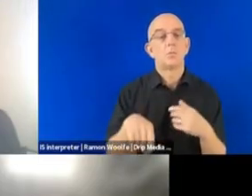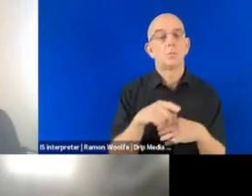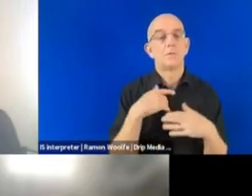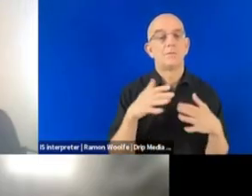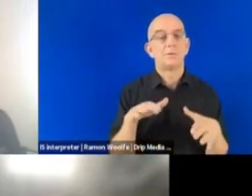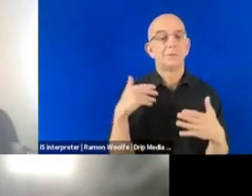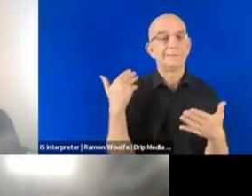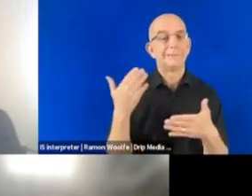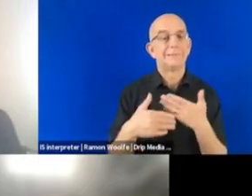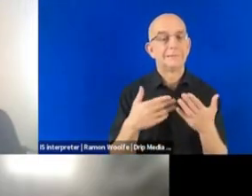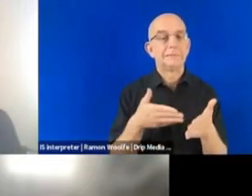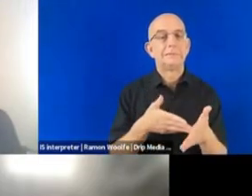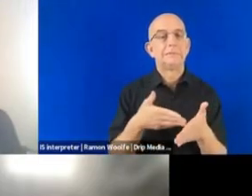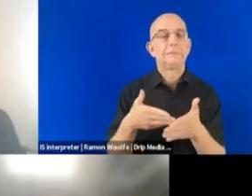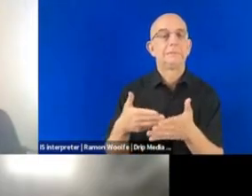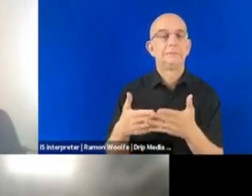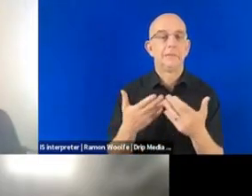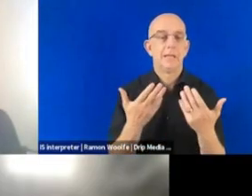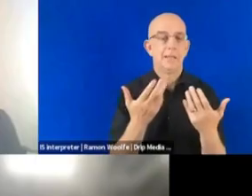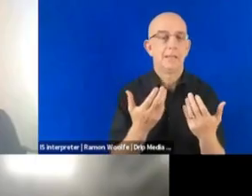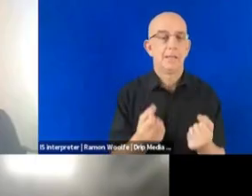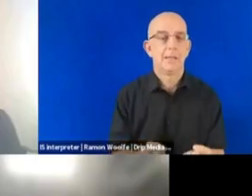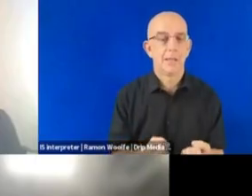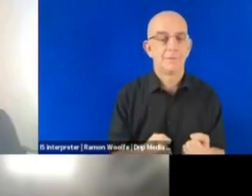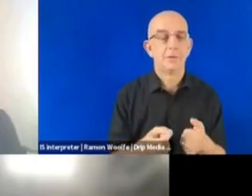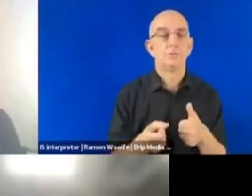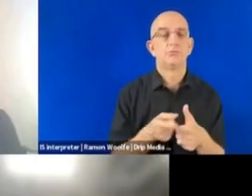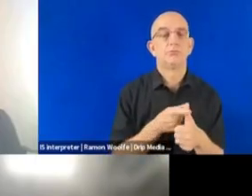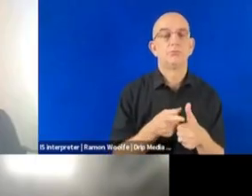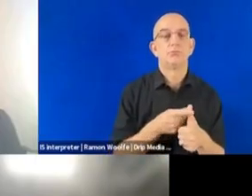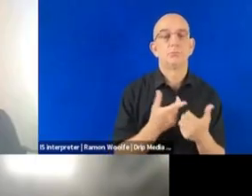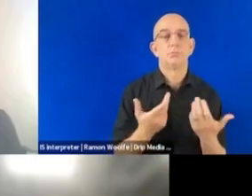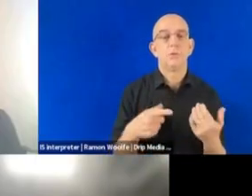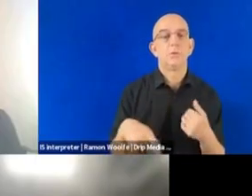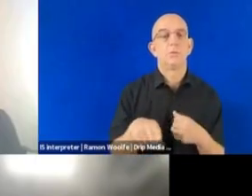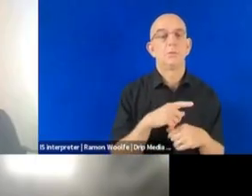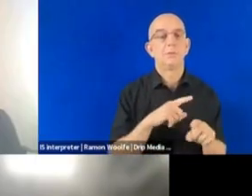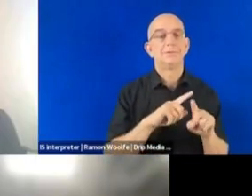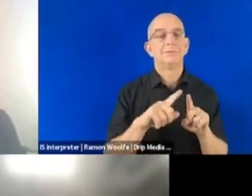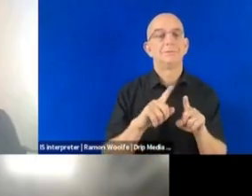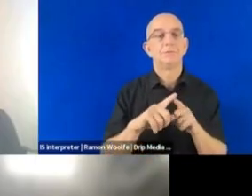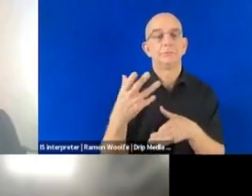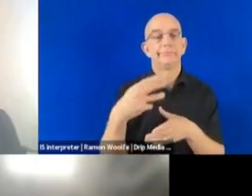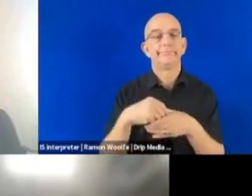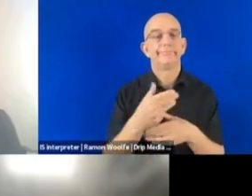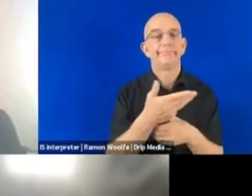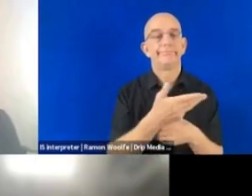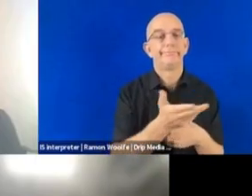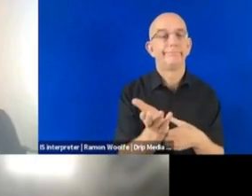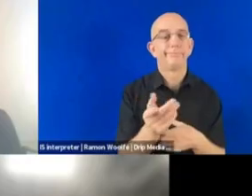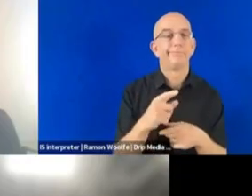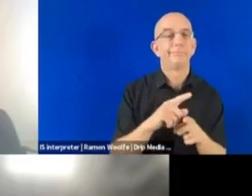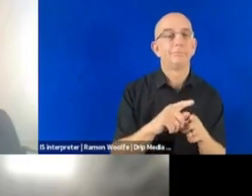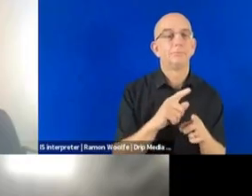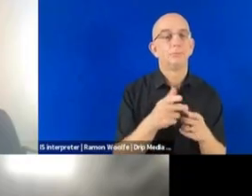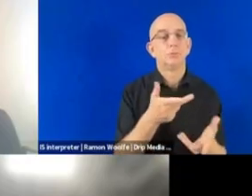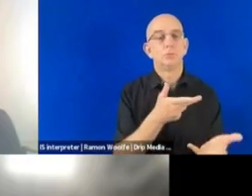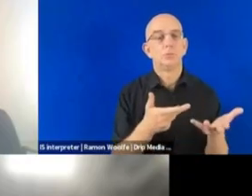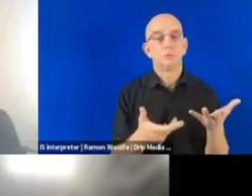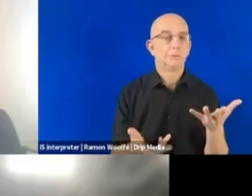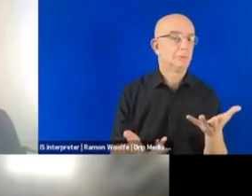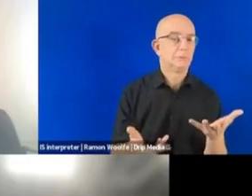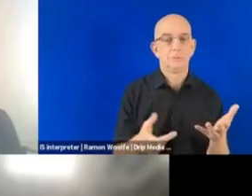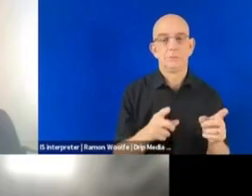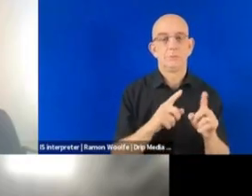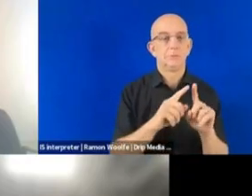the institutionalization of our transformed curriculum, but also issues of financial constraints for rolling out. So